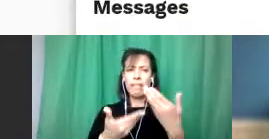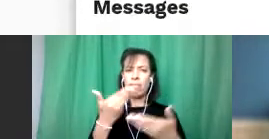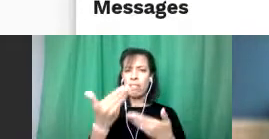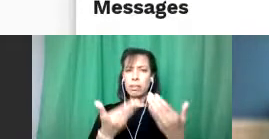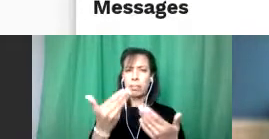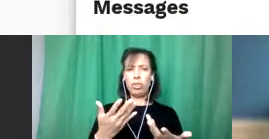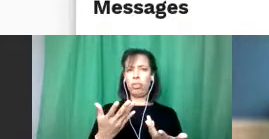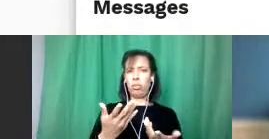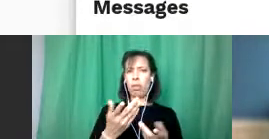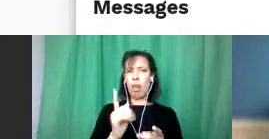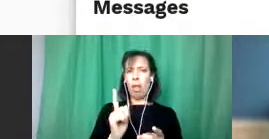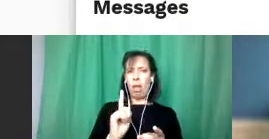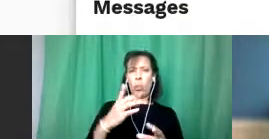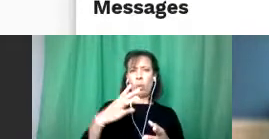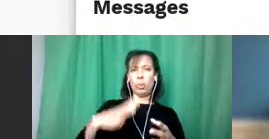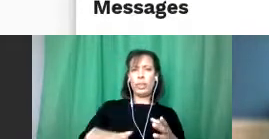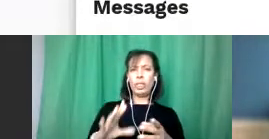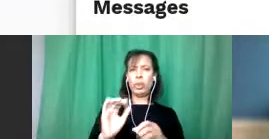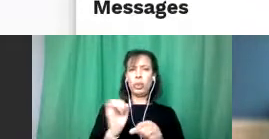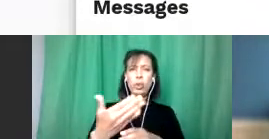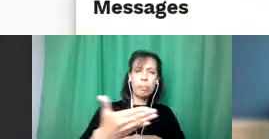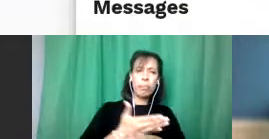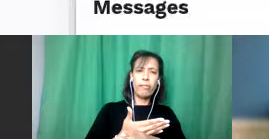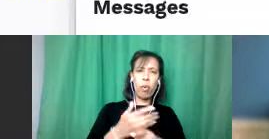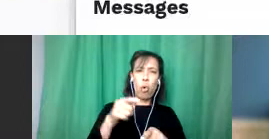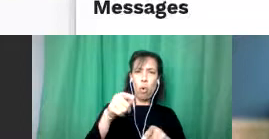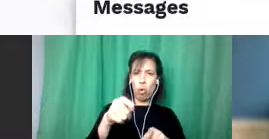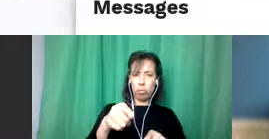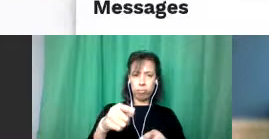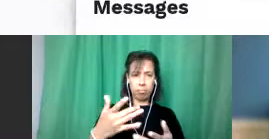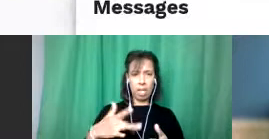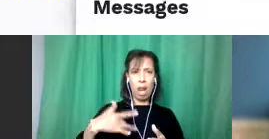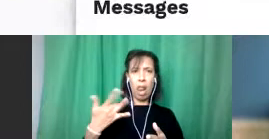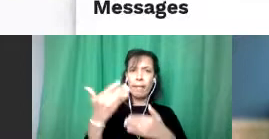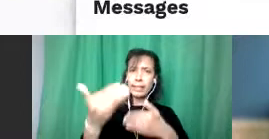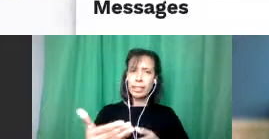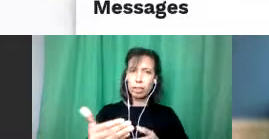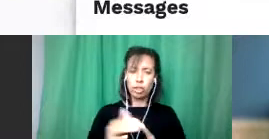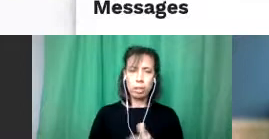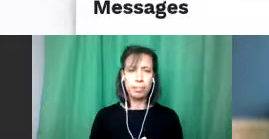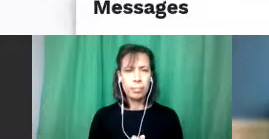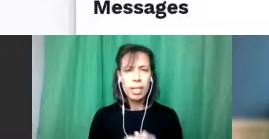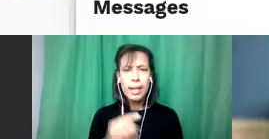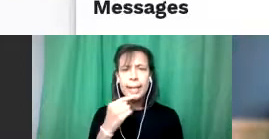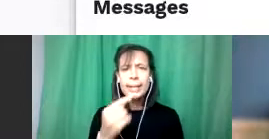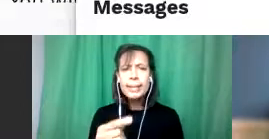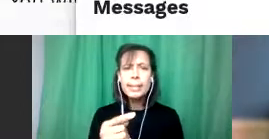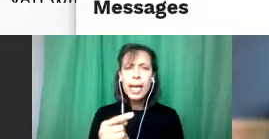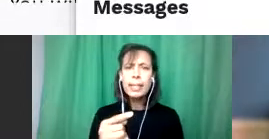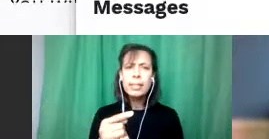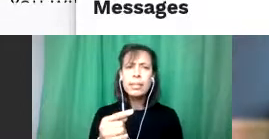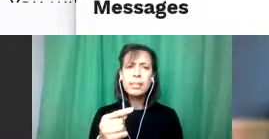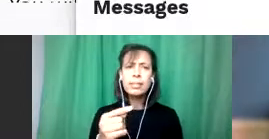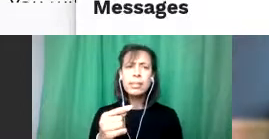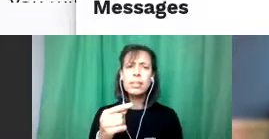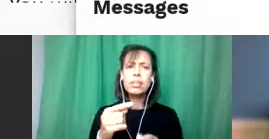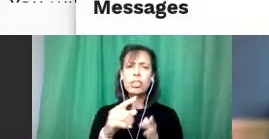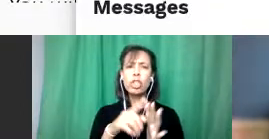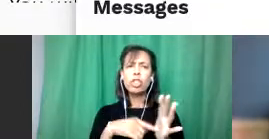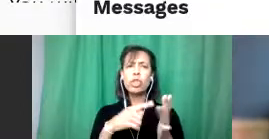space there. Where Aula says Journey, Journey is where the content